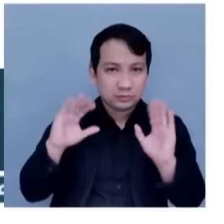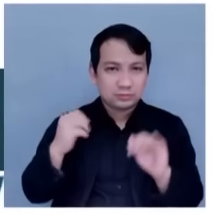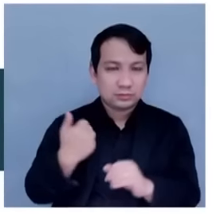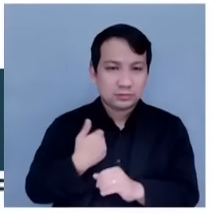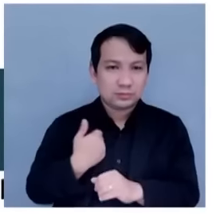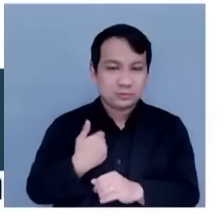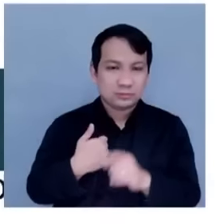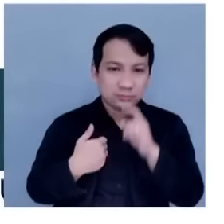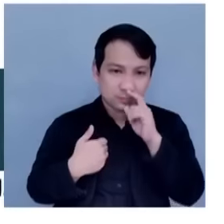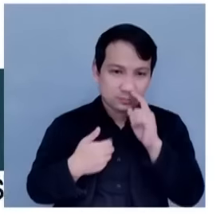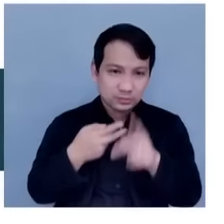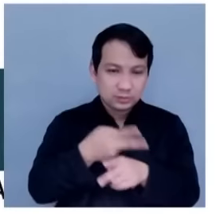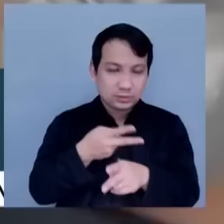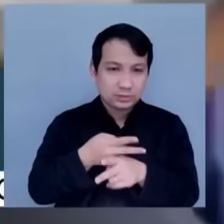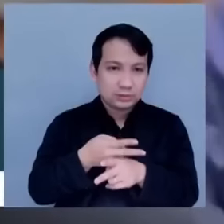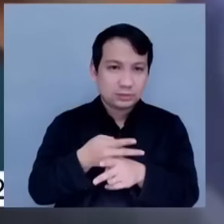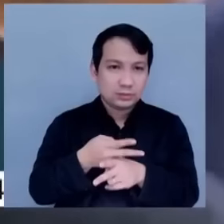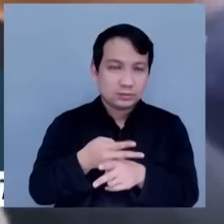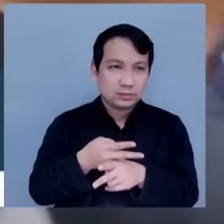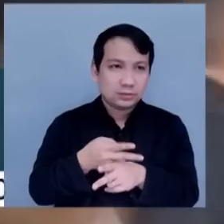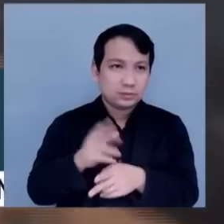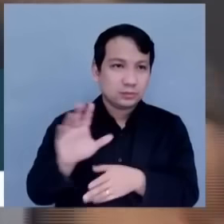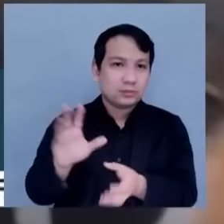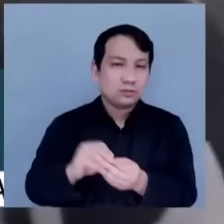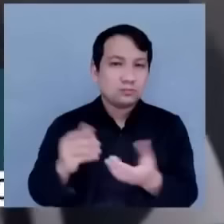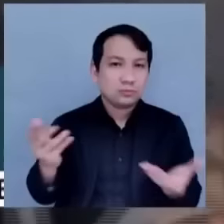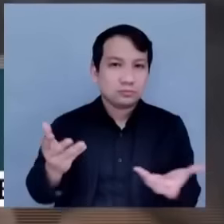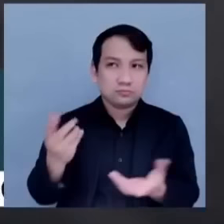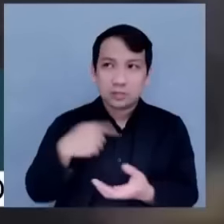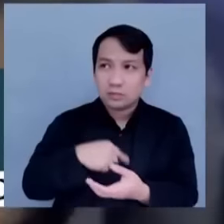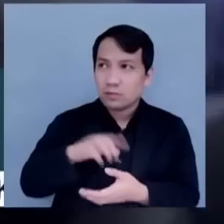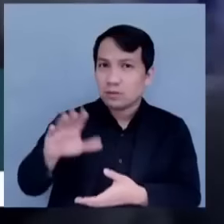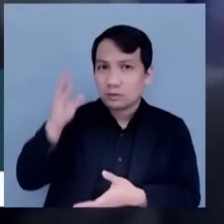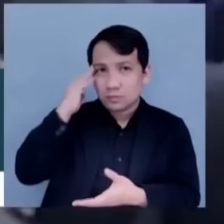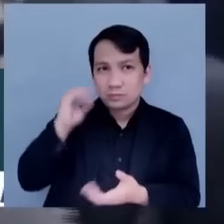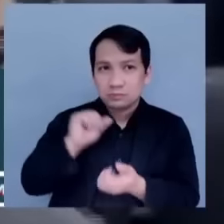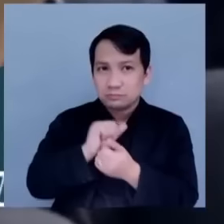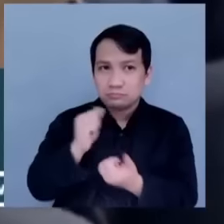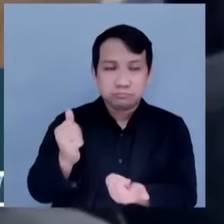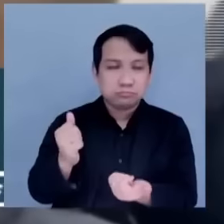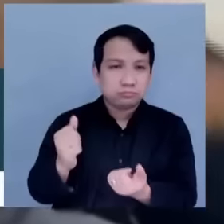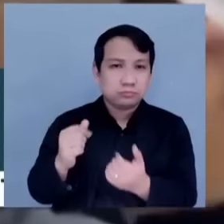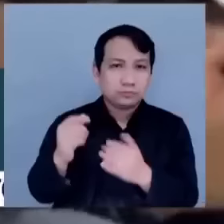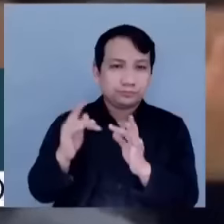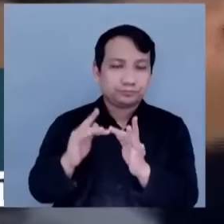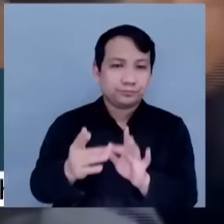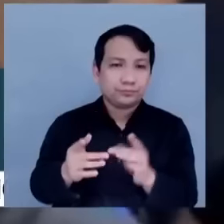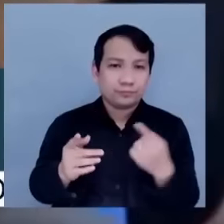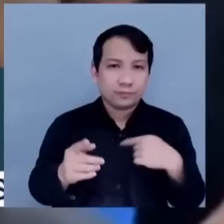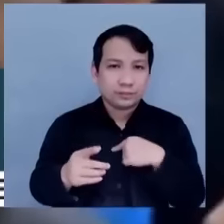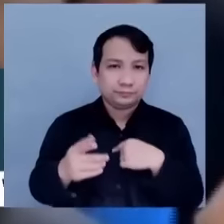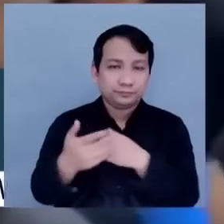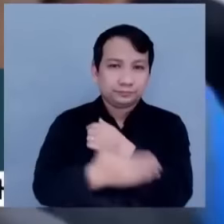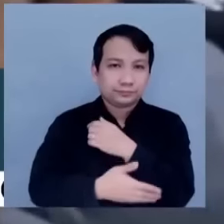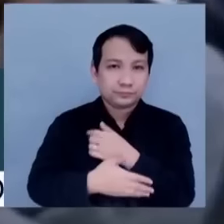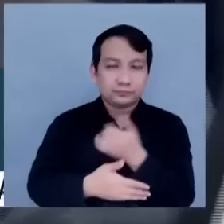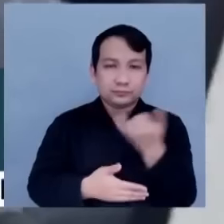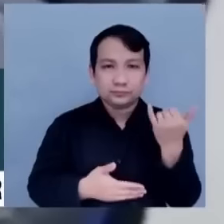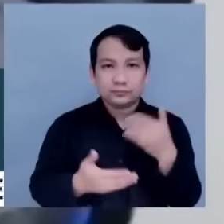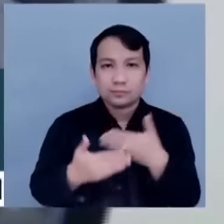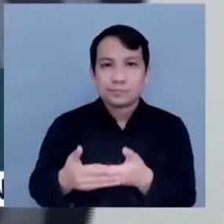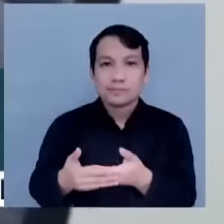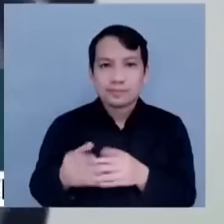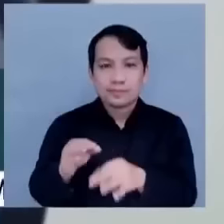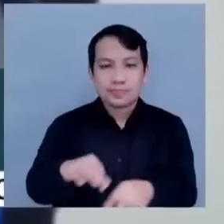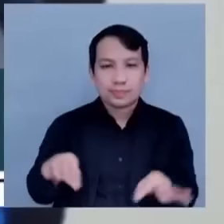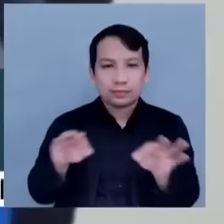were monitoring her eh. Mm. Alam naman nila eh, just that they cannot just intercept kasi nasa ibang bansa nga siya, di ba? Mm-hmm. So, kailangan ng